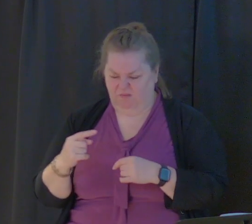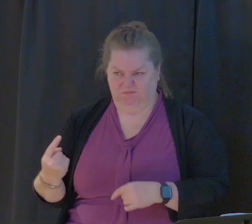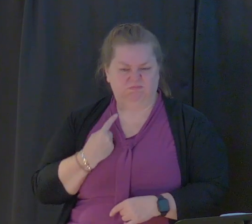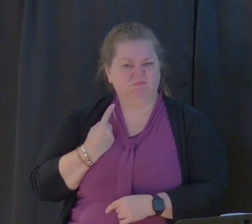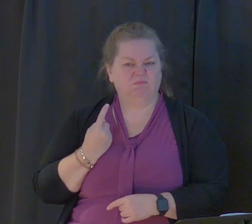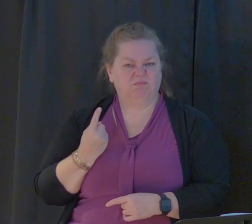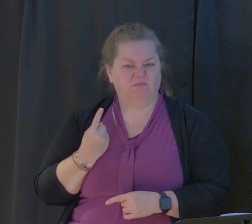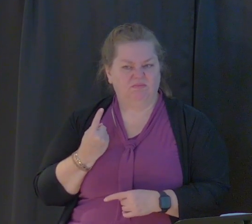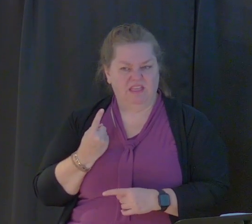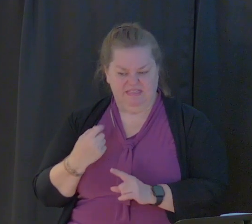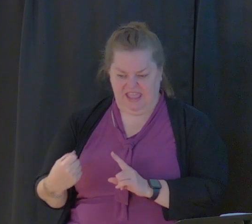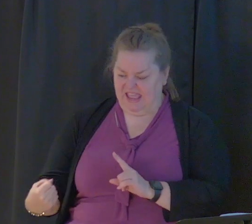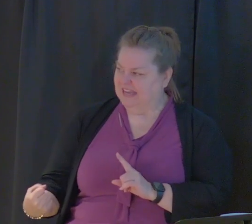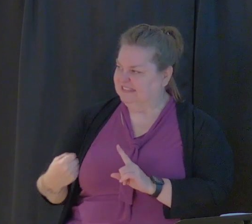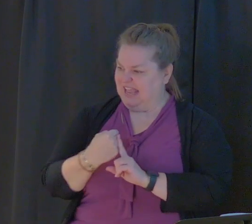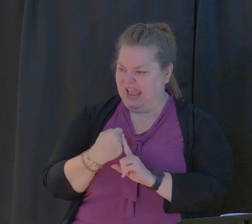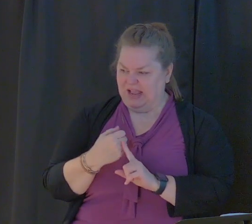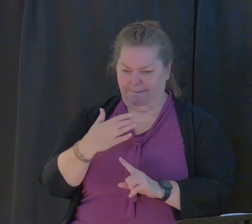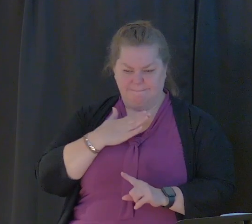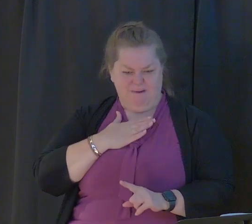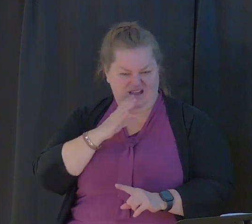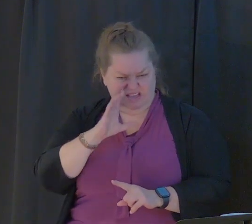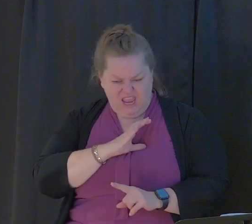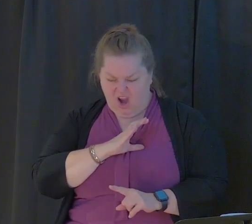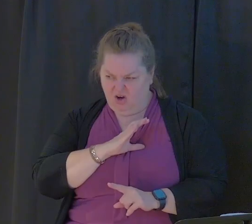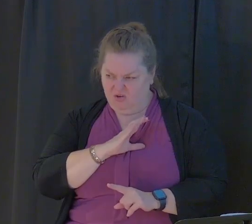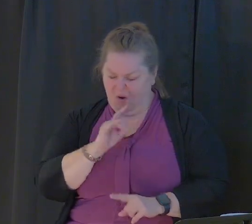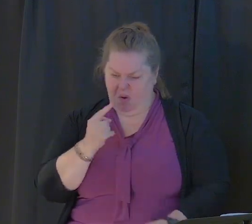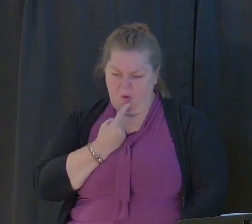They attacked my character.